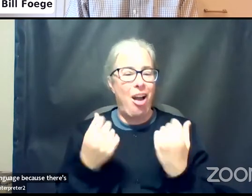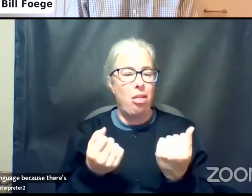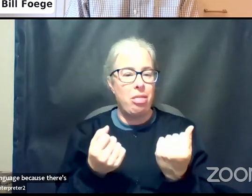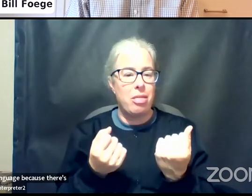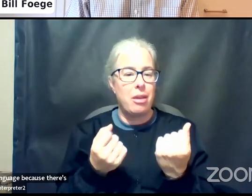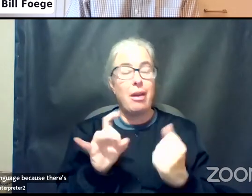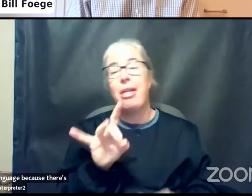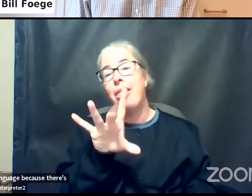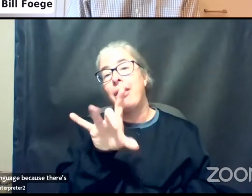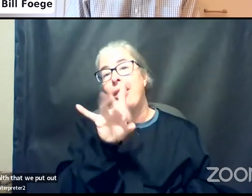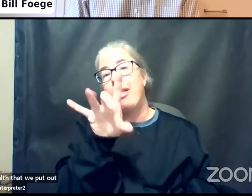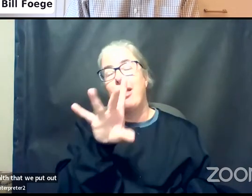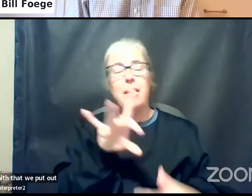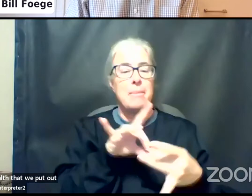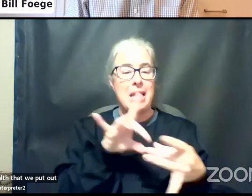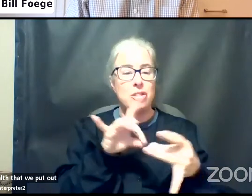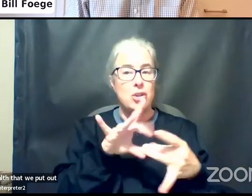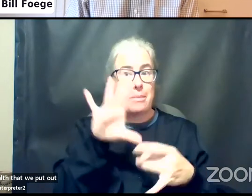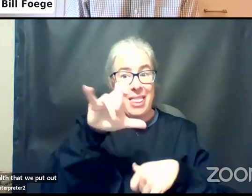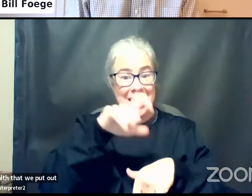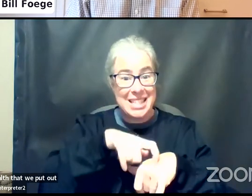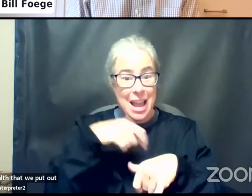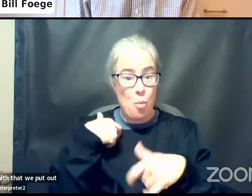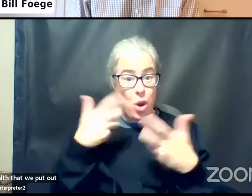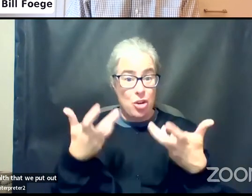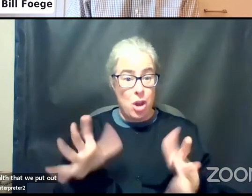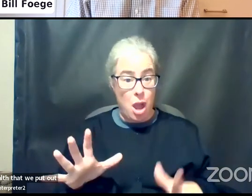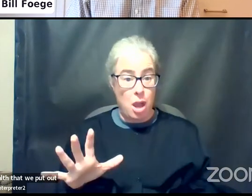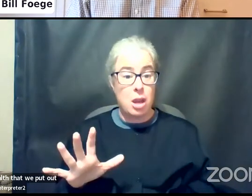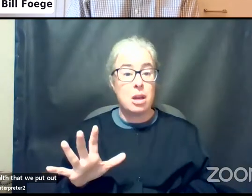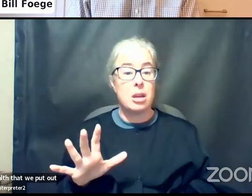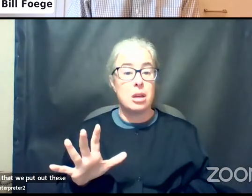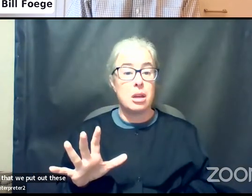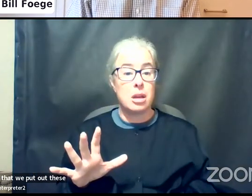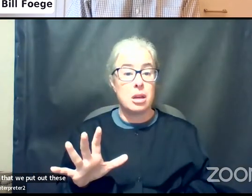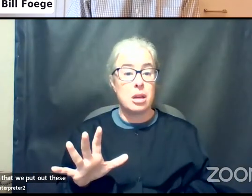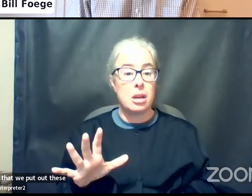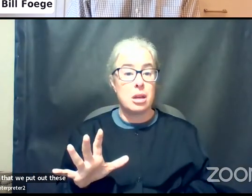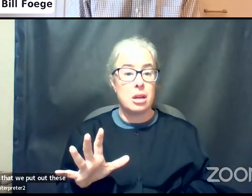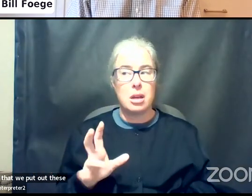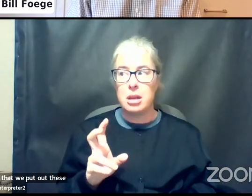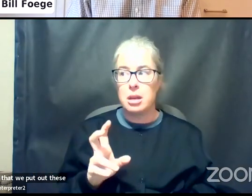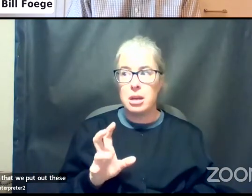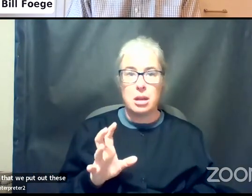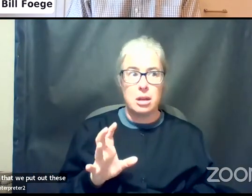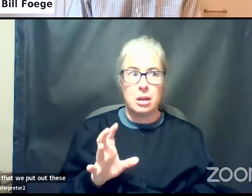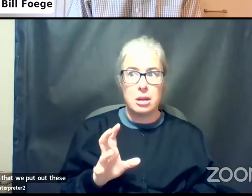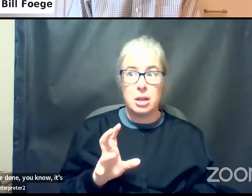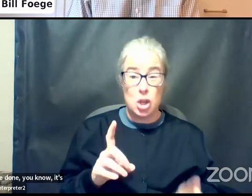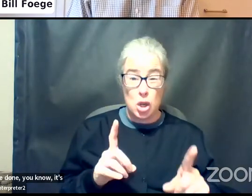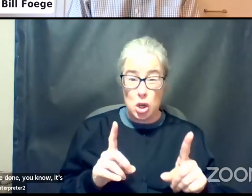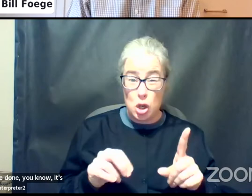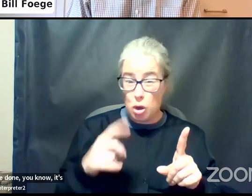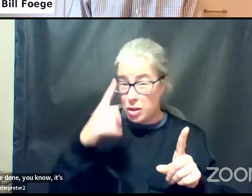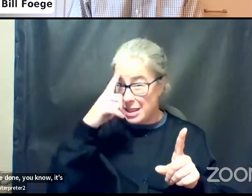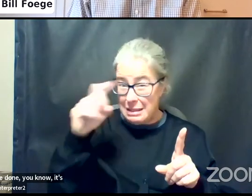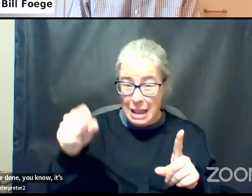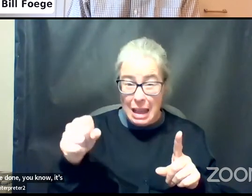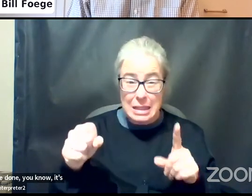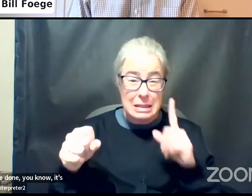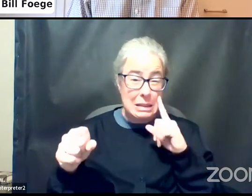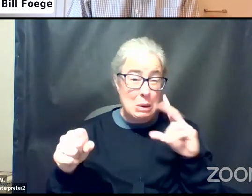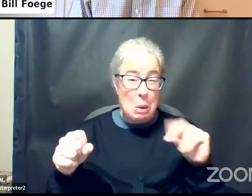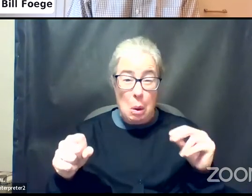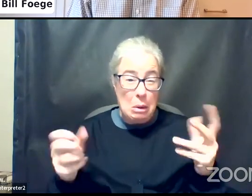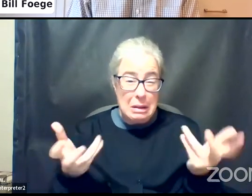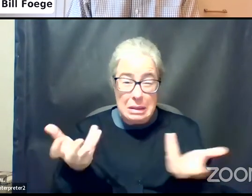we put out these messages that by the time we're done you know it's hard to know do you believe yes and do you believe no